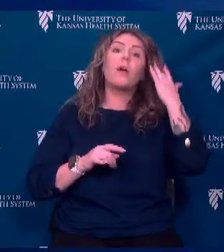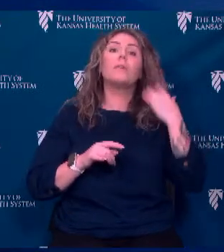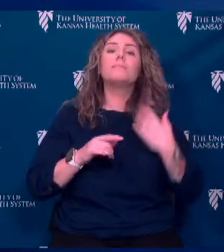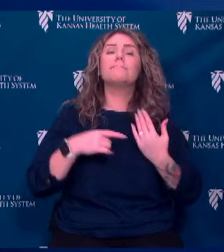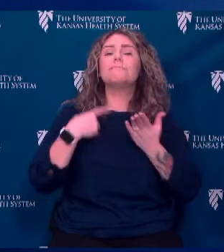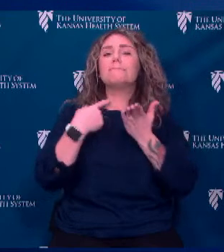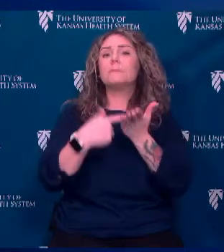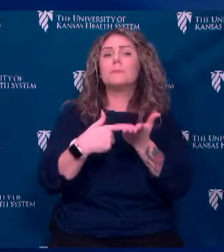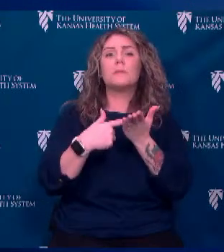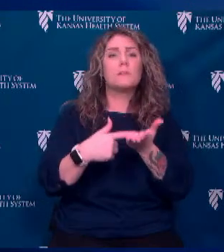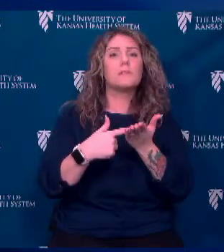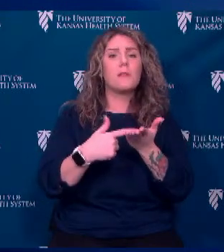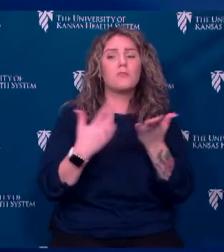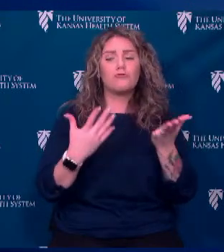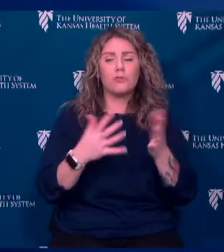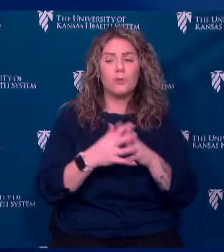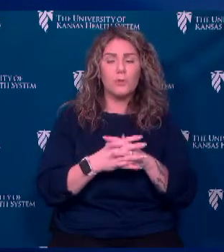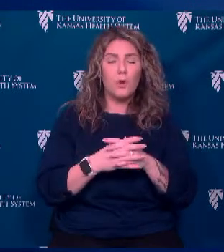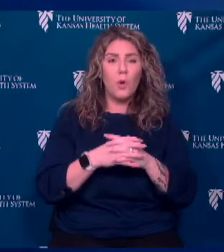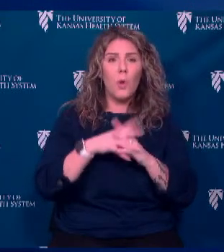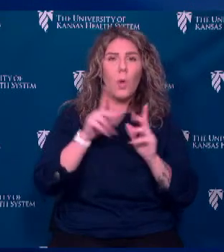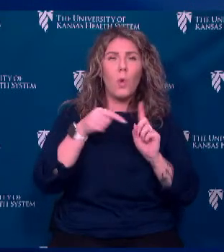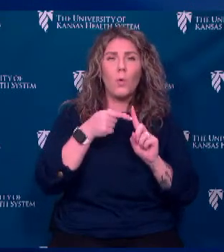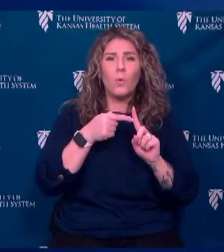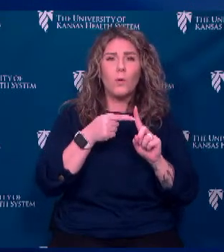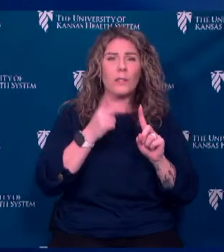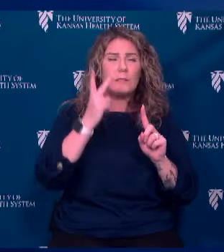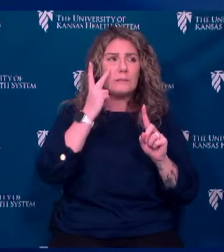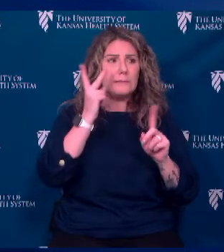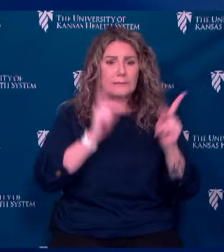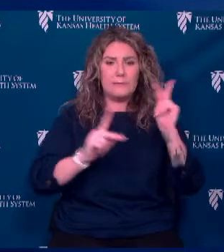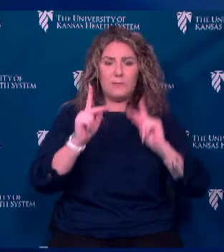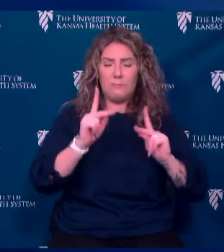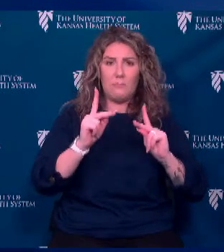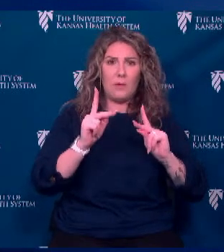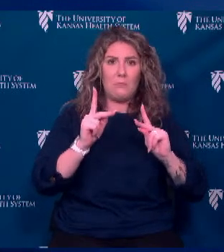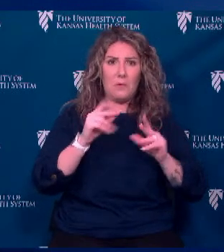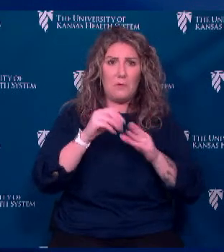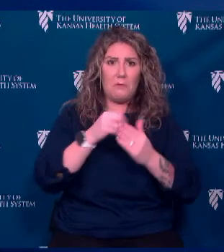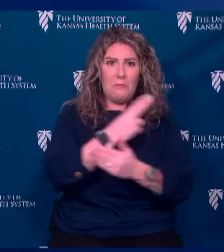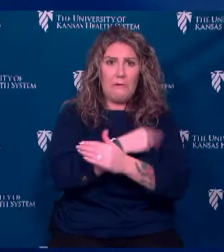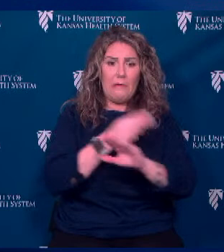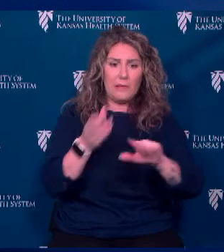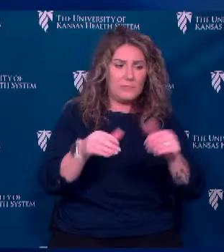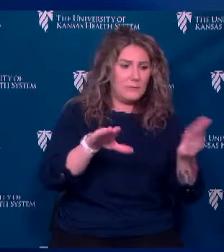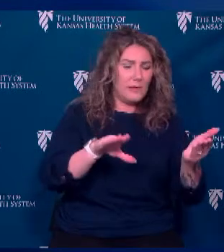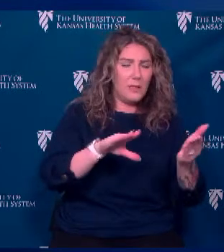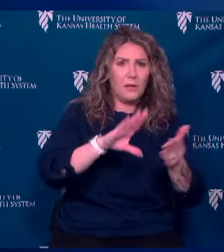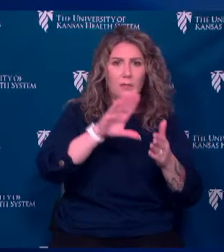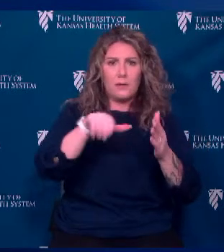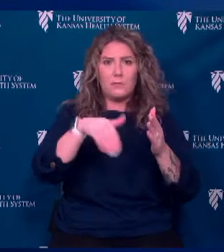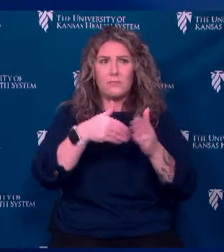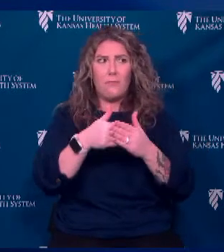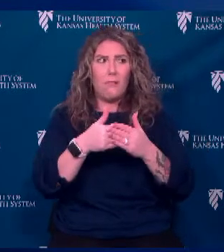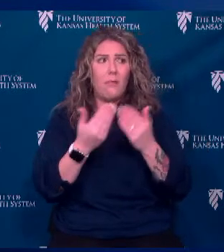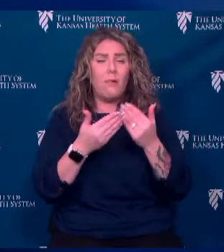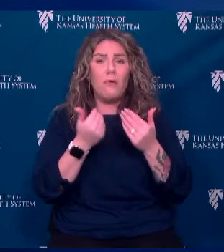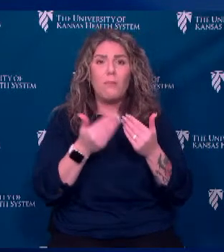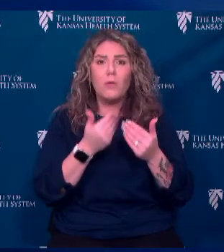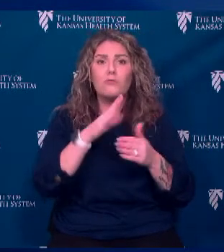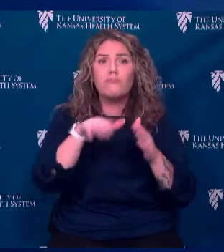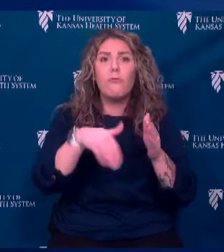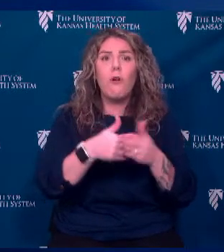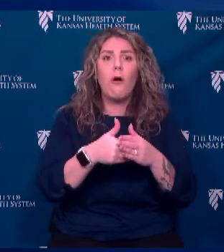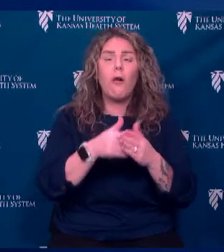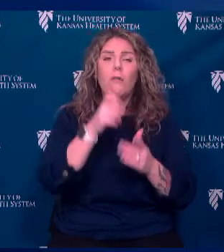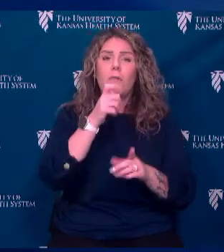too on this is when you look at the people in our hospital who are dying, it's almost entirely the unvaccinated patients.